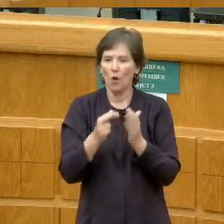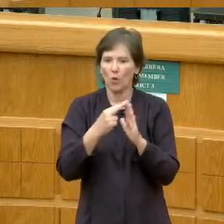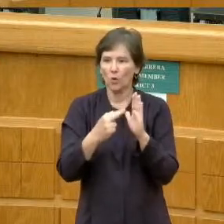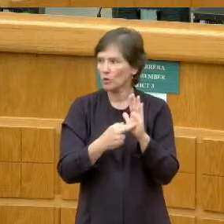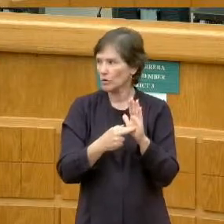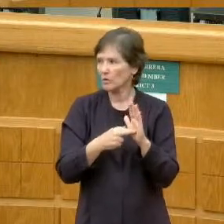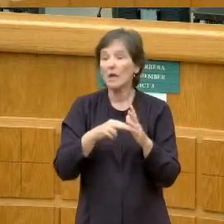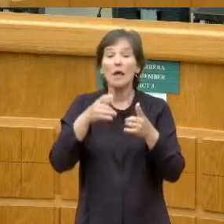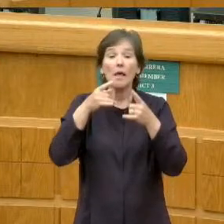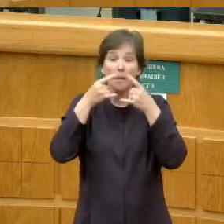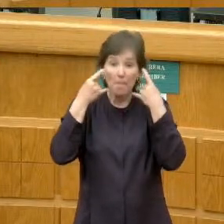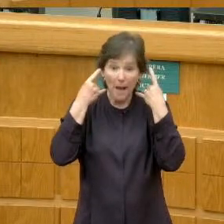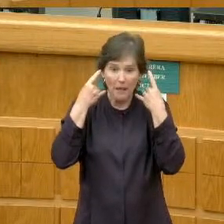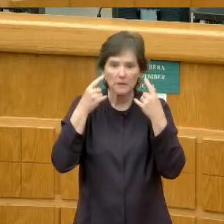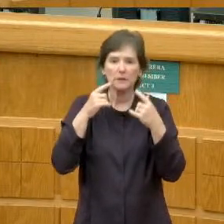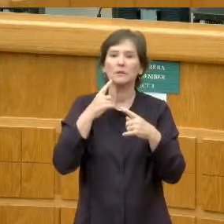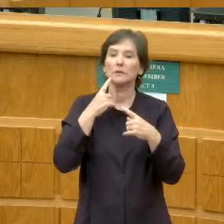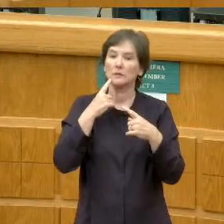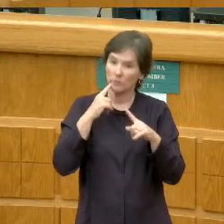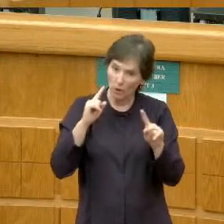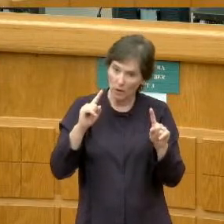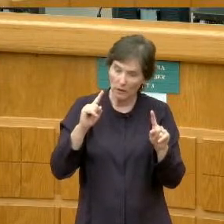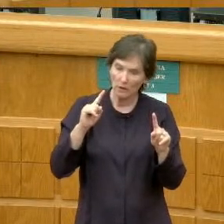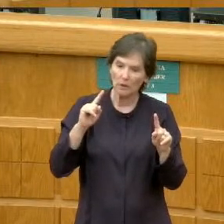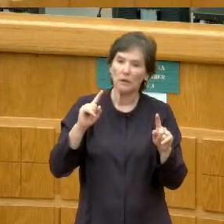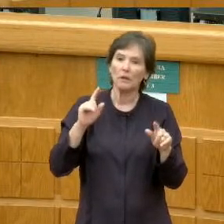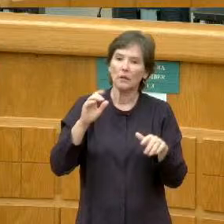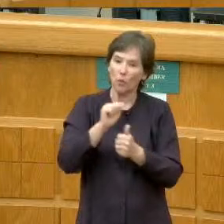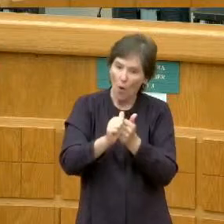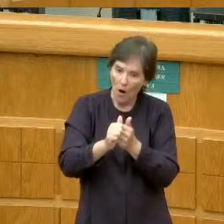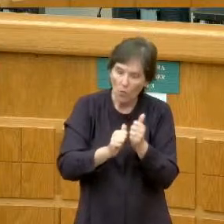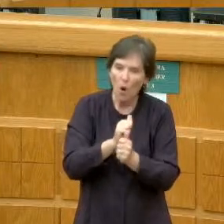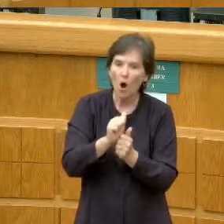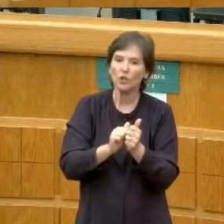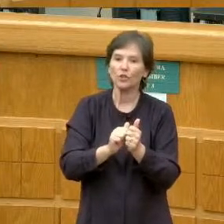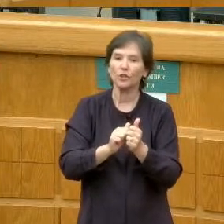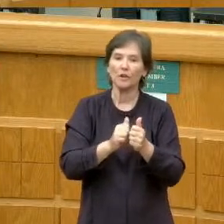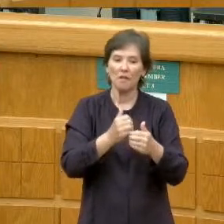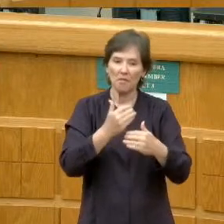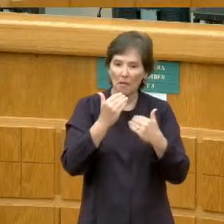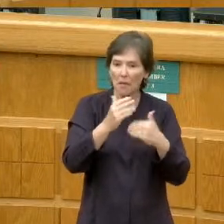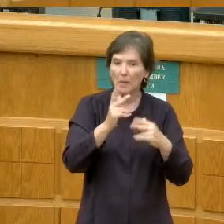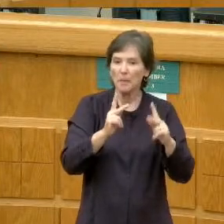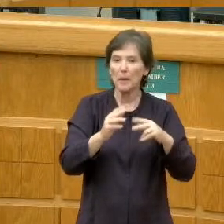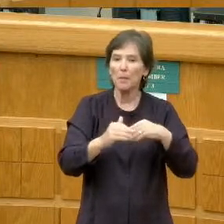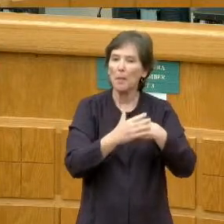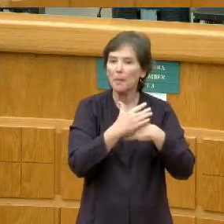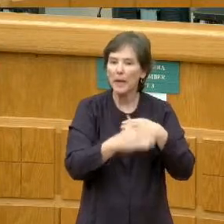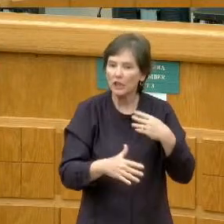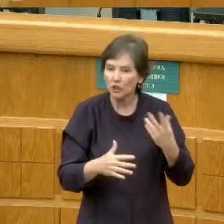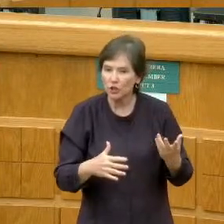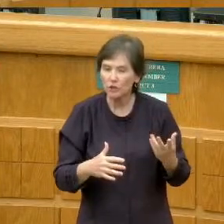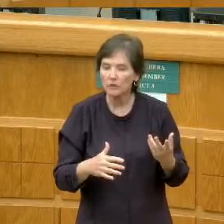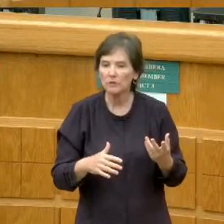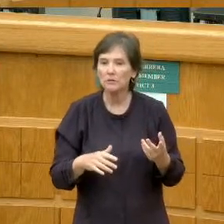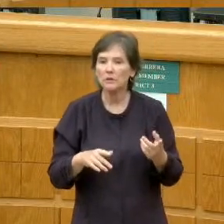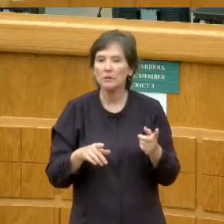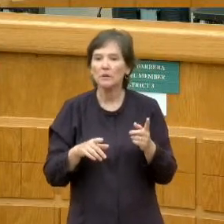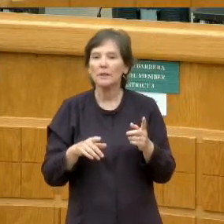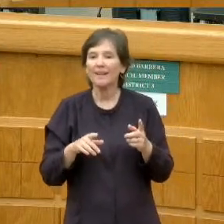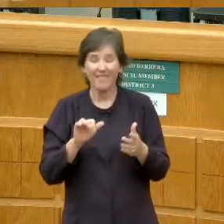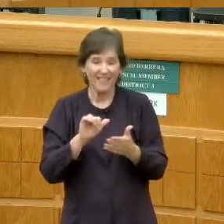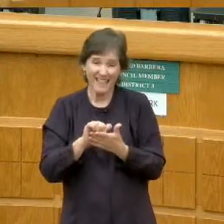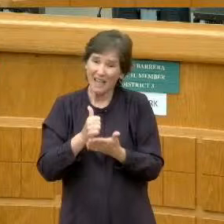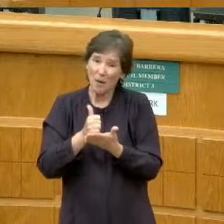is working. And we need to keep it up. And the other thing that's working is vehicular access restriction